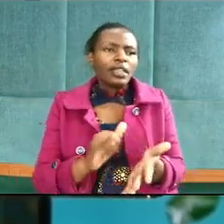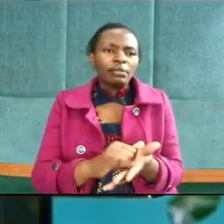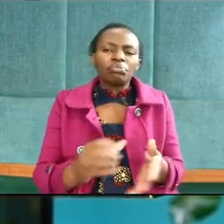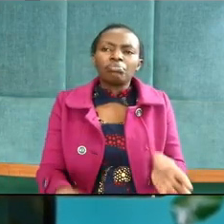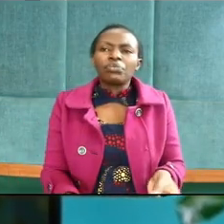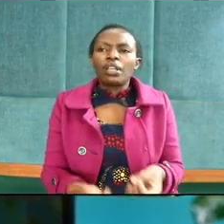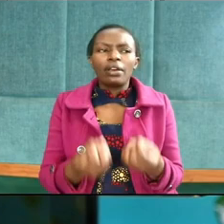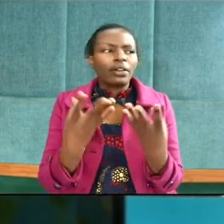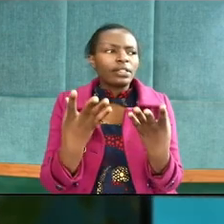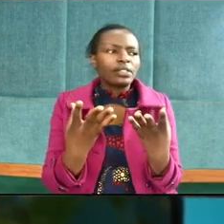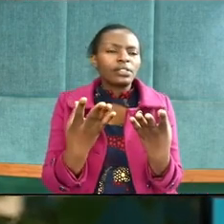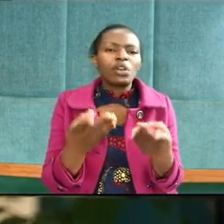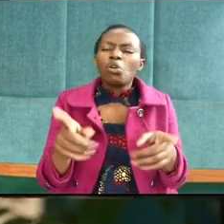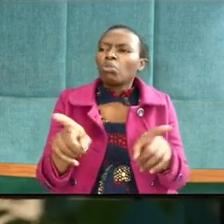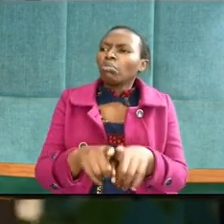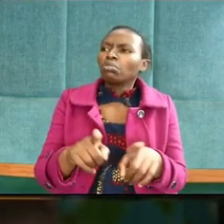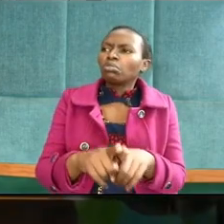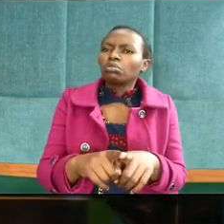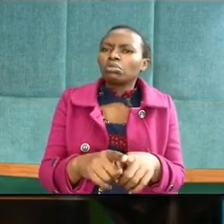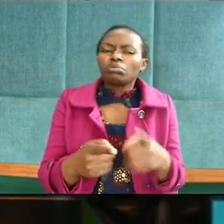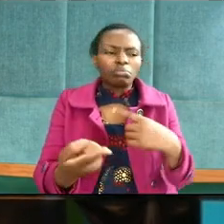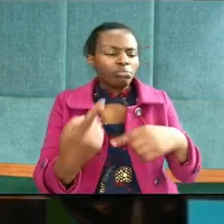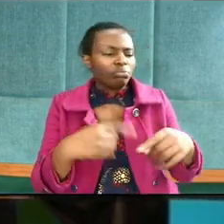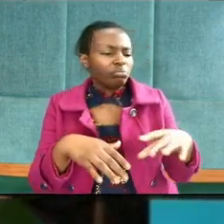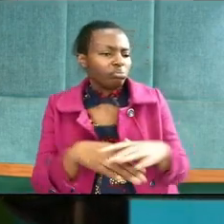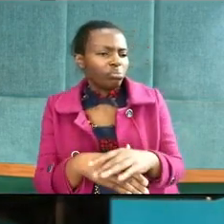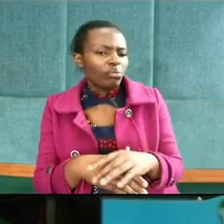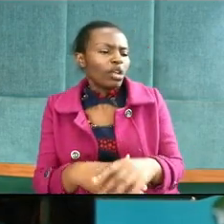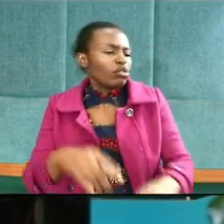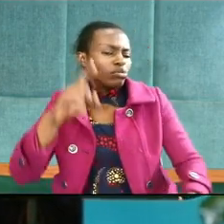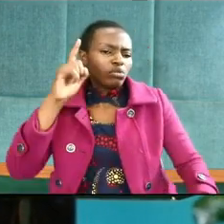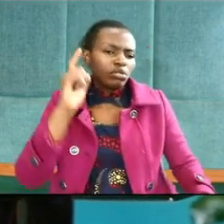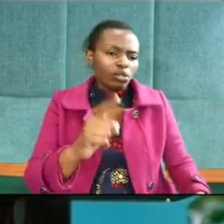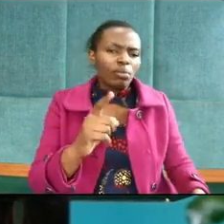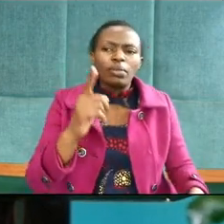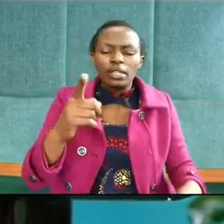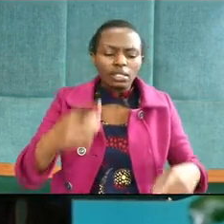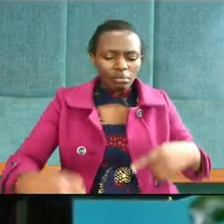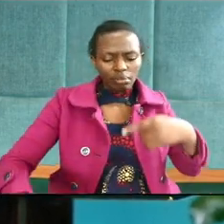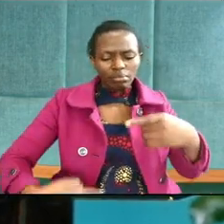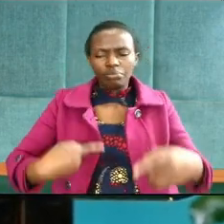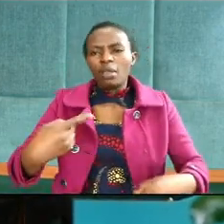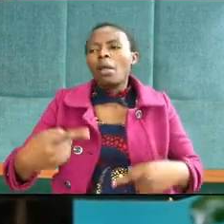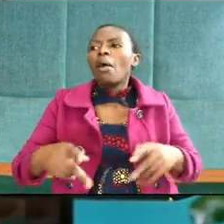also injure and puncture the esteem of an individual.